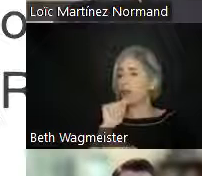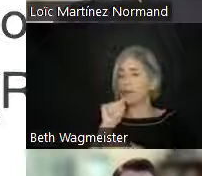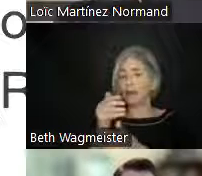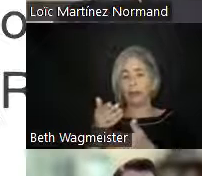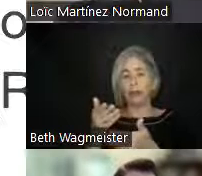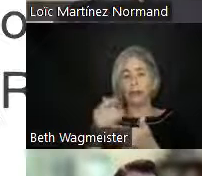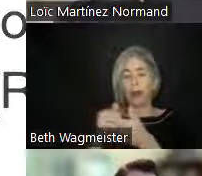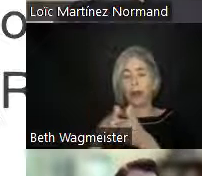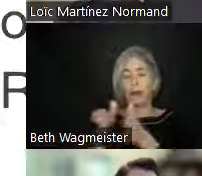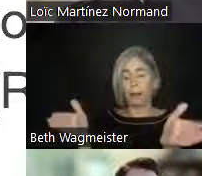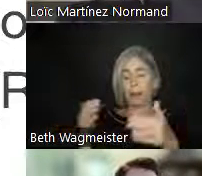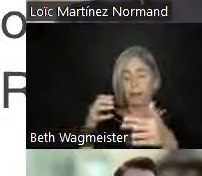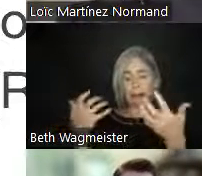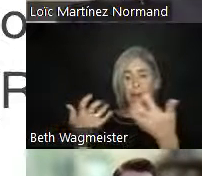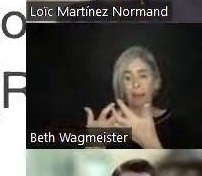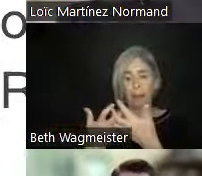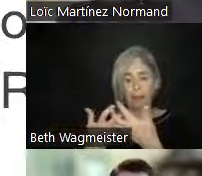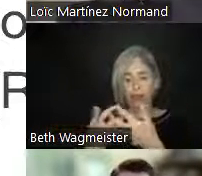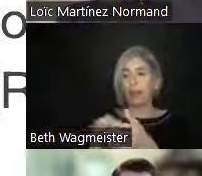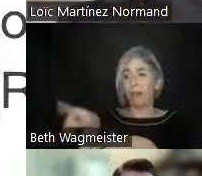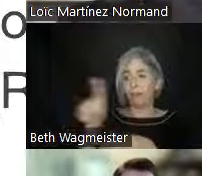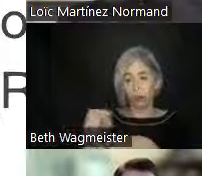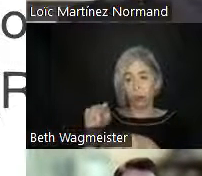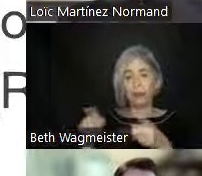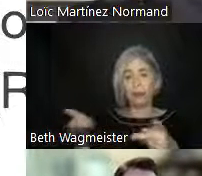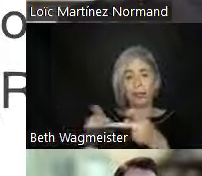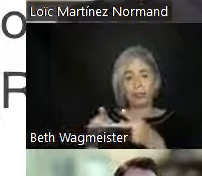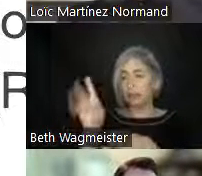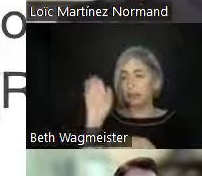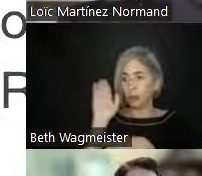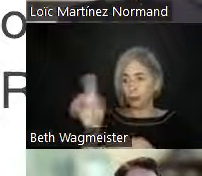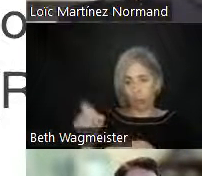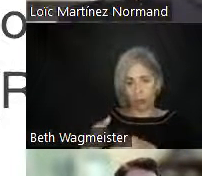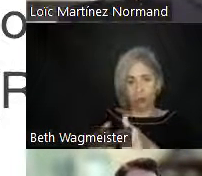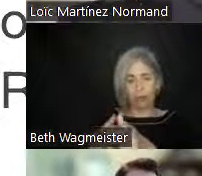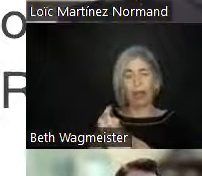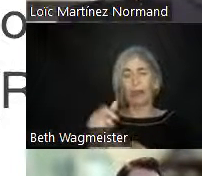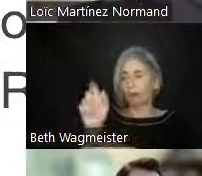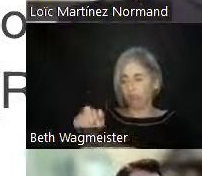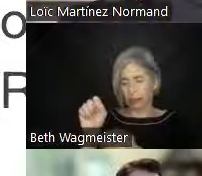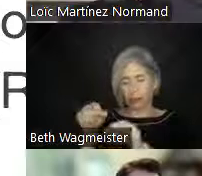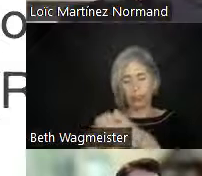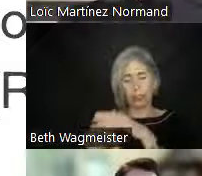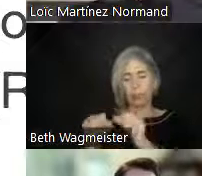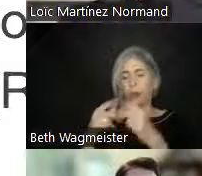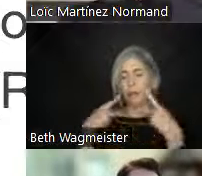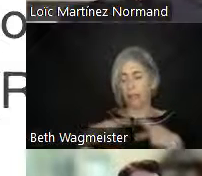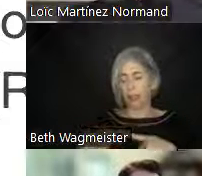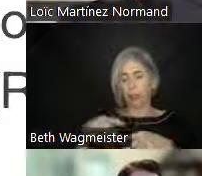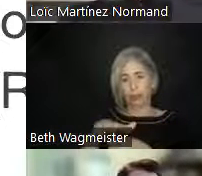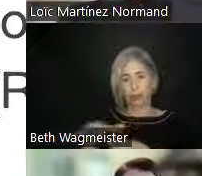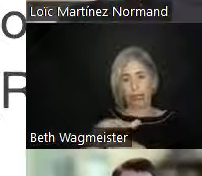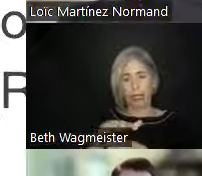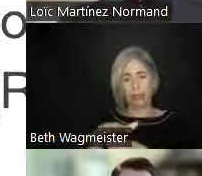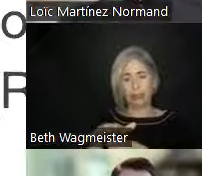places of public accommodation, that those places of public accommodation must be accessible in the physical space. And the